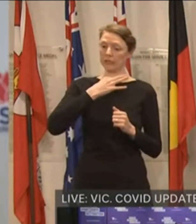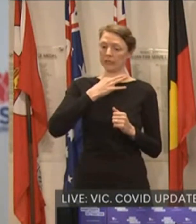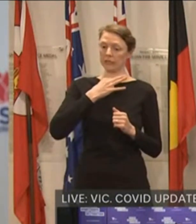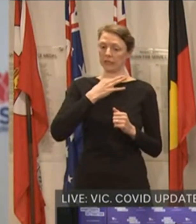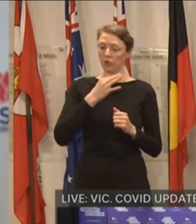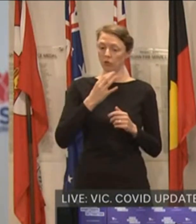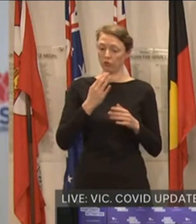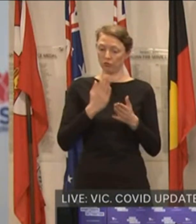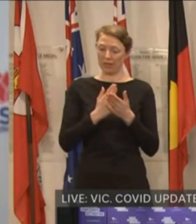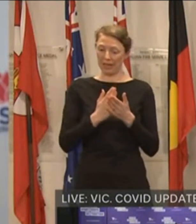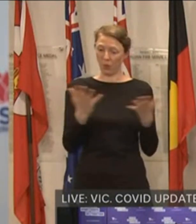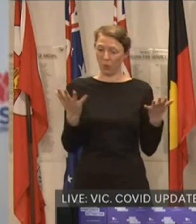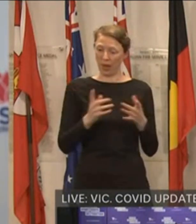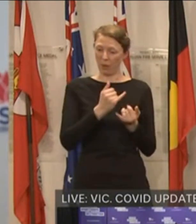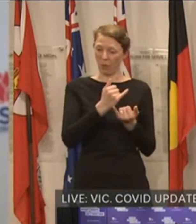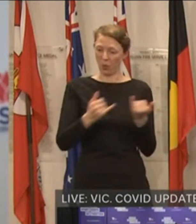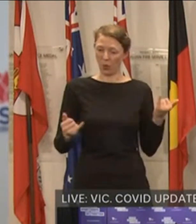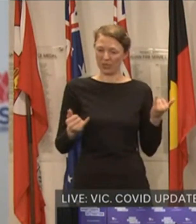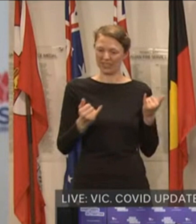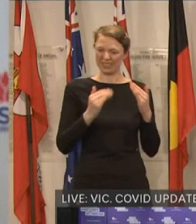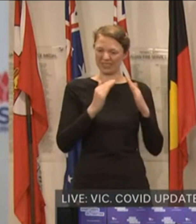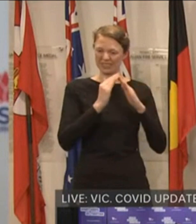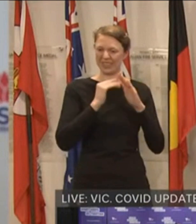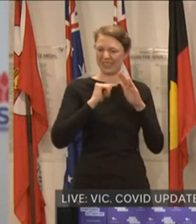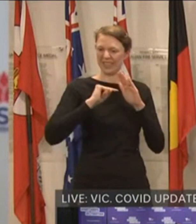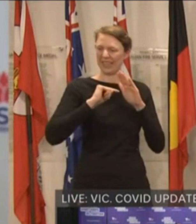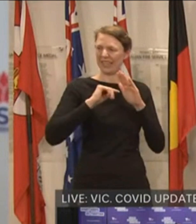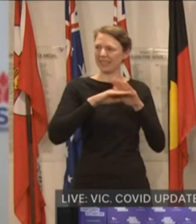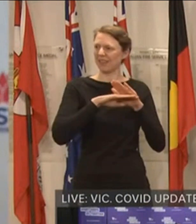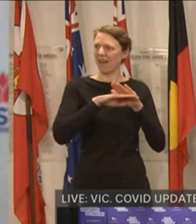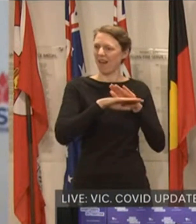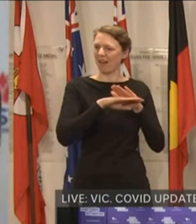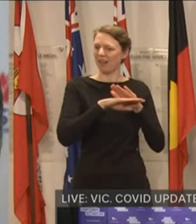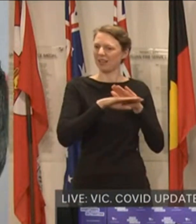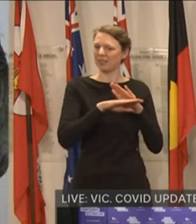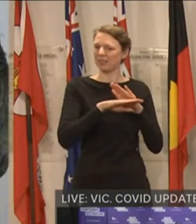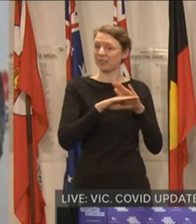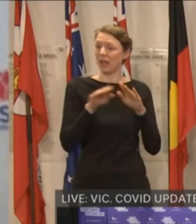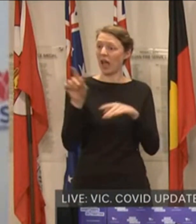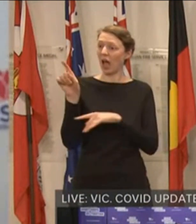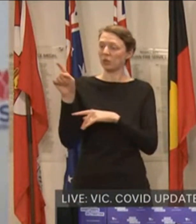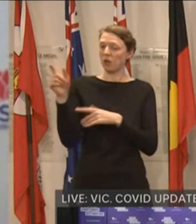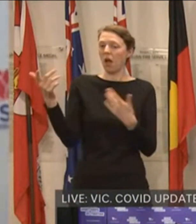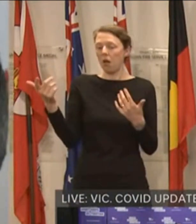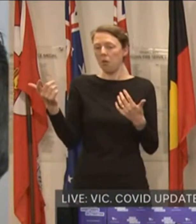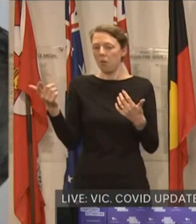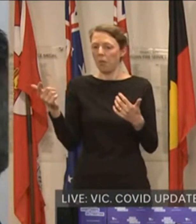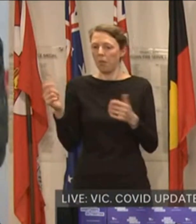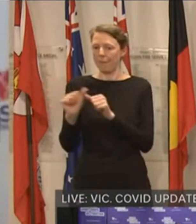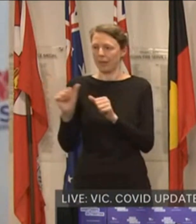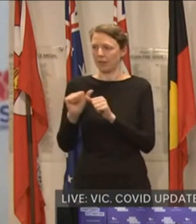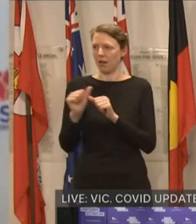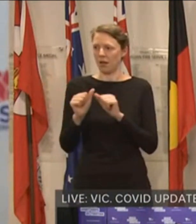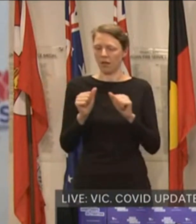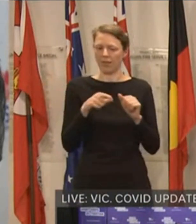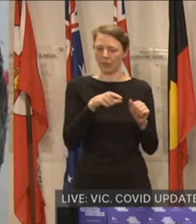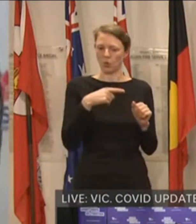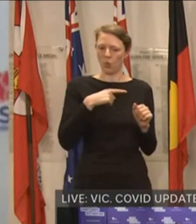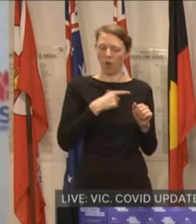like going to the footy or going to the local park with a group of 20 with your family. Just with the clubs, the large clubs, some of them would